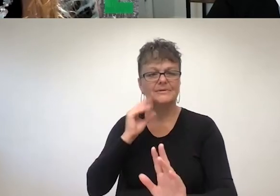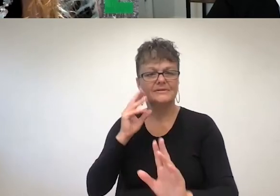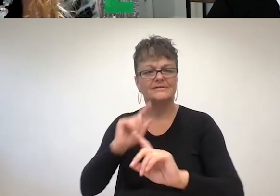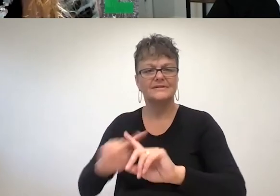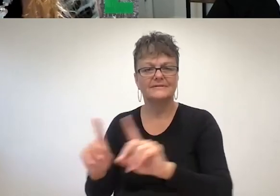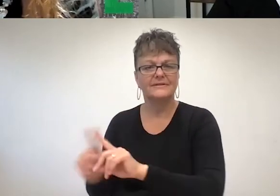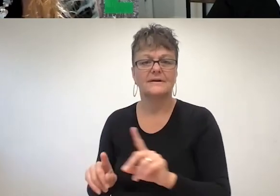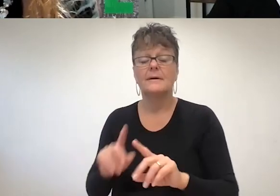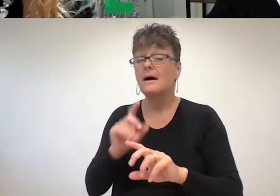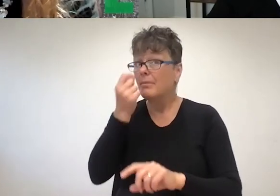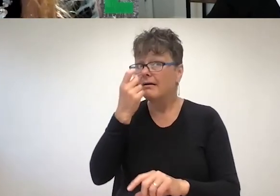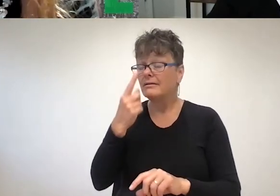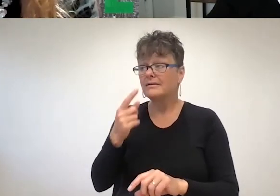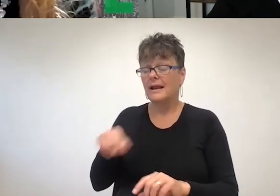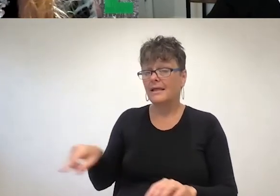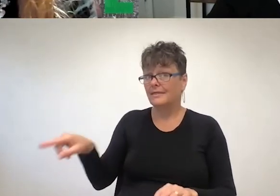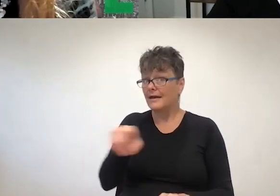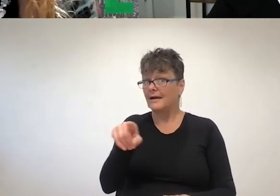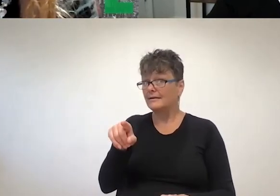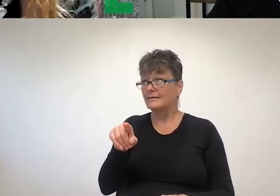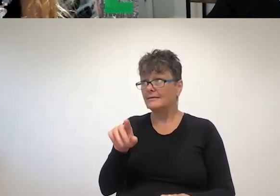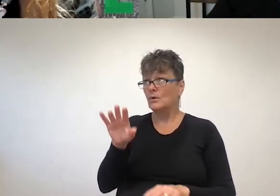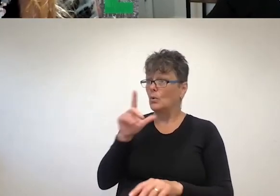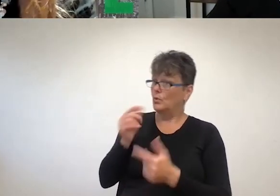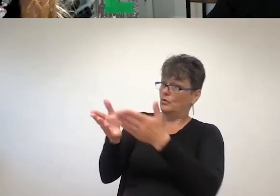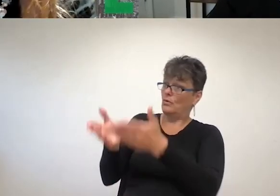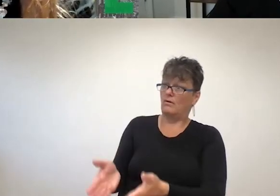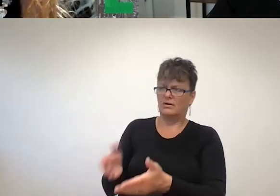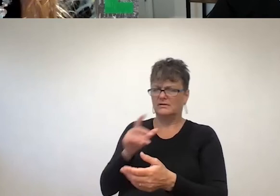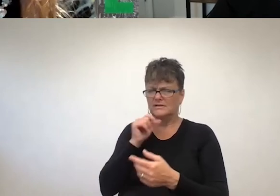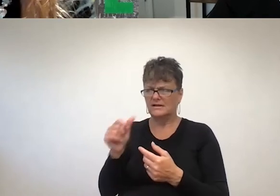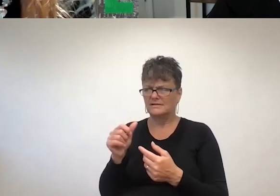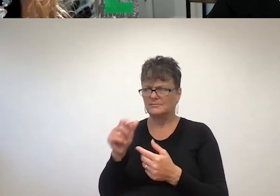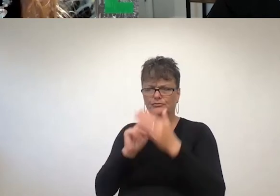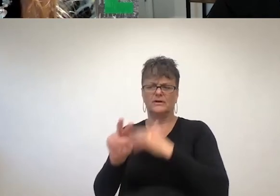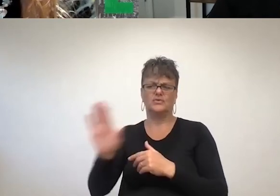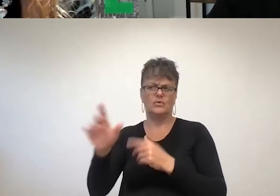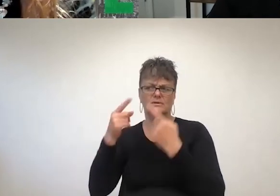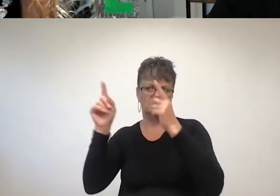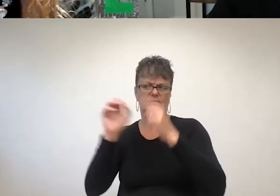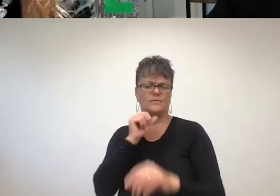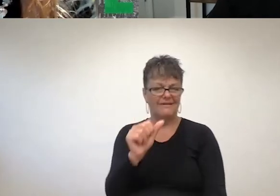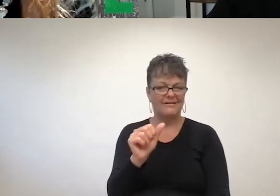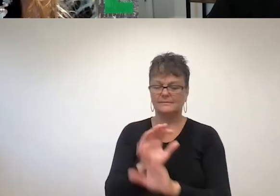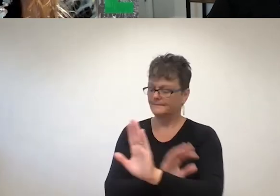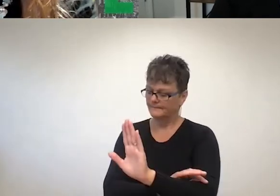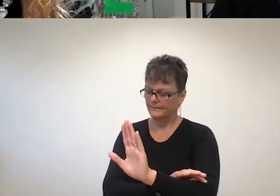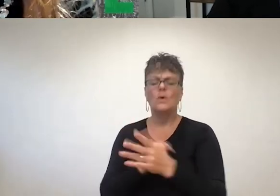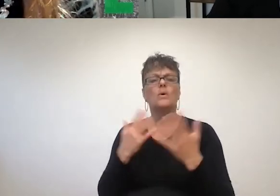not predict their academic success. What we want to do is to create classes that everybody has that opportunity to be